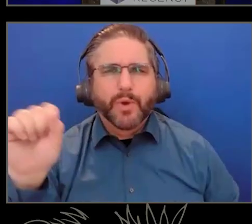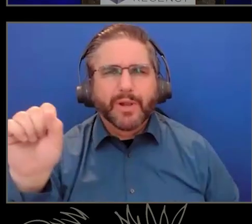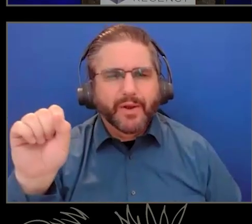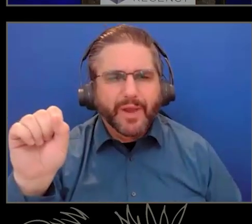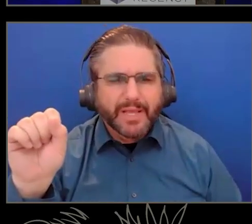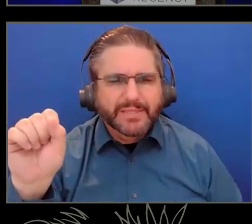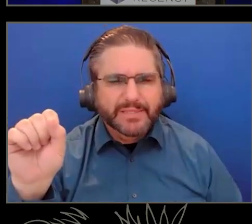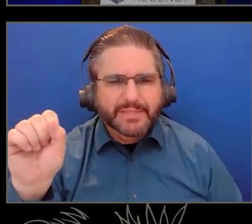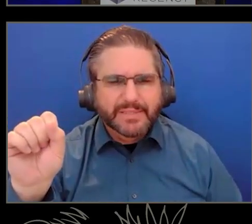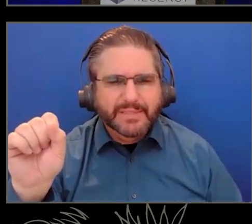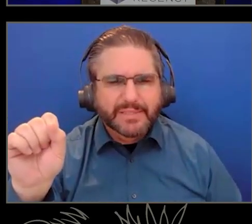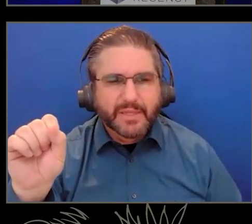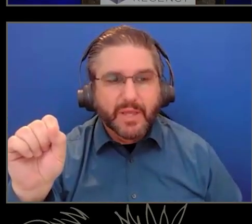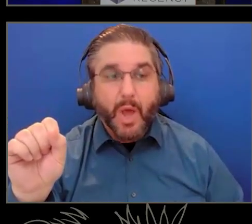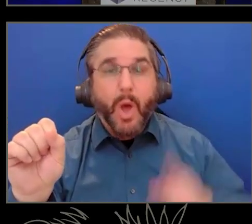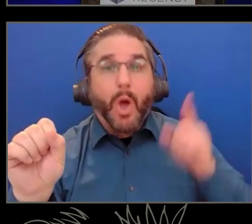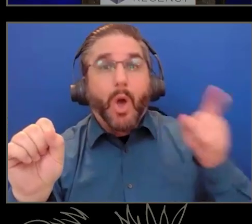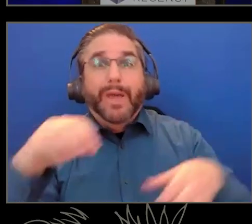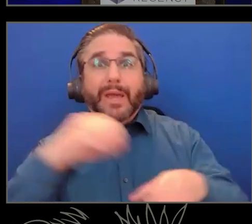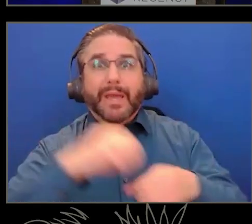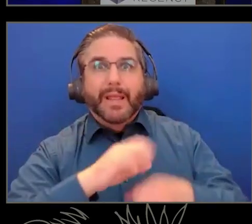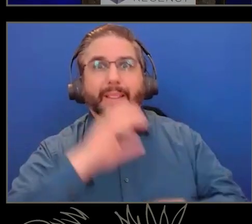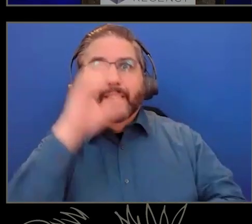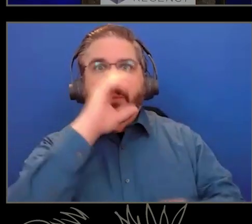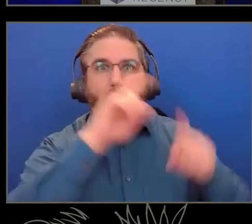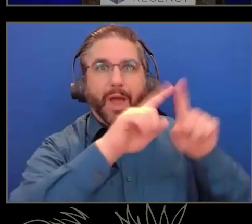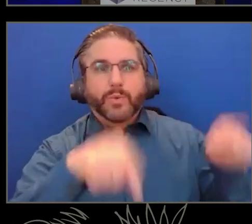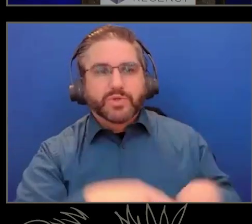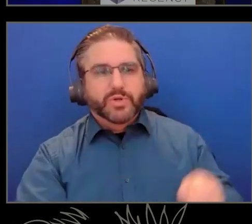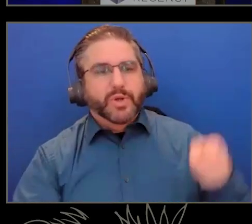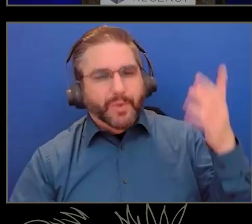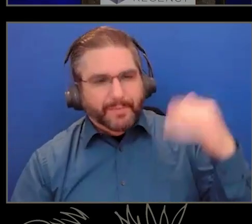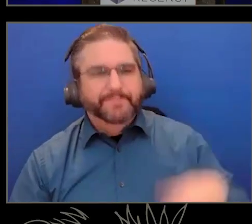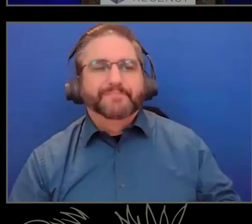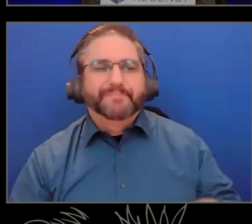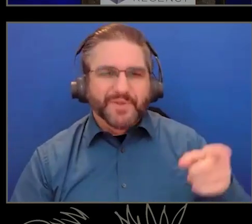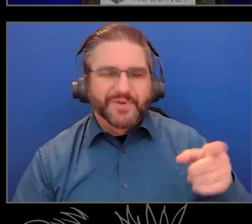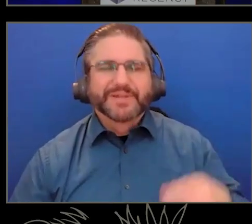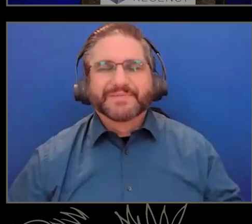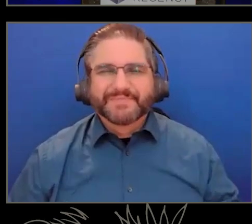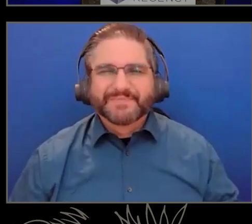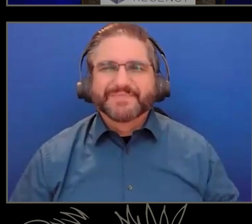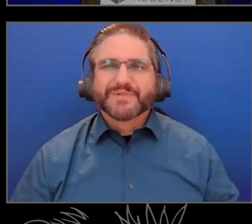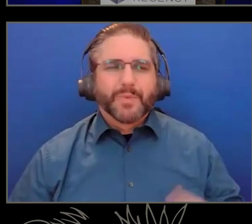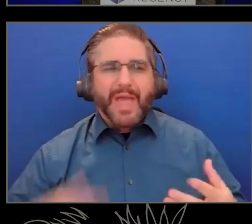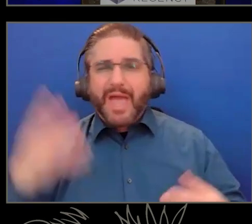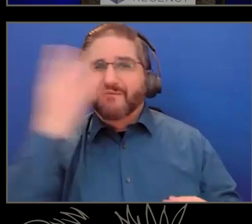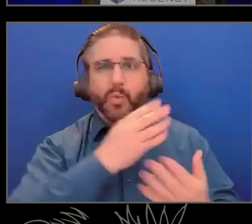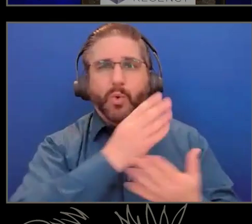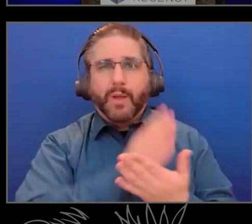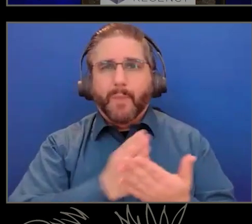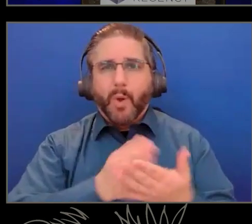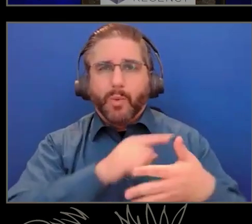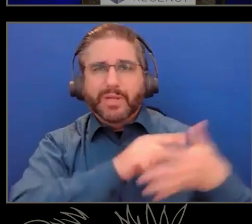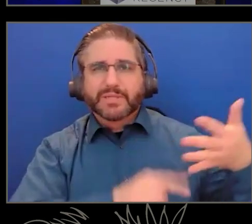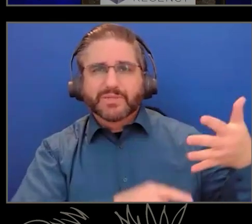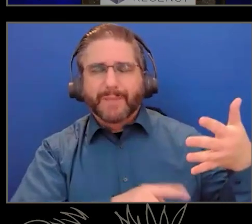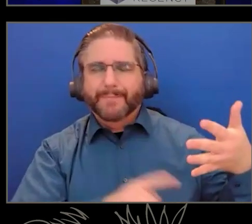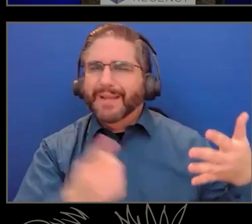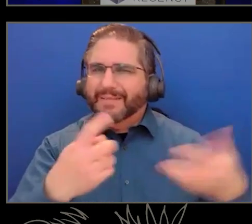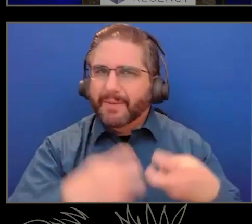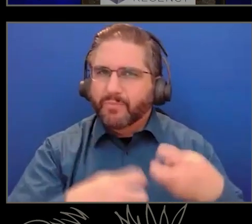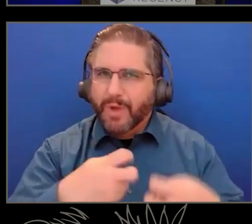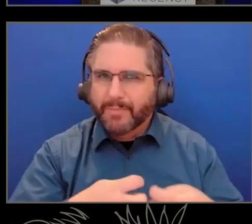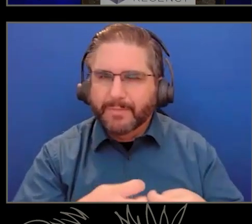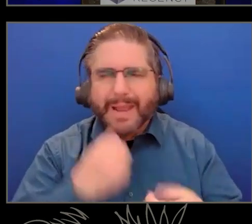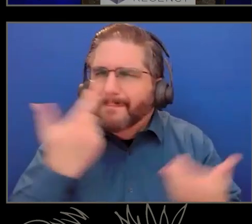This guy? Oh, in the browser. Thank you. Woo! All right, we got it. Cool. So we got all our components. These are really beautiful components, right? But I've got a little bit of a problem. It's not a